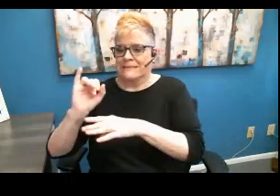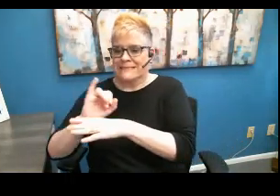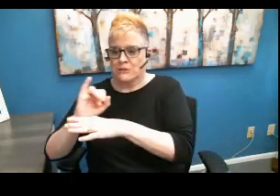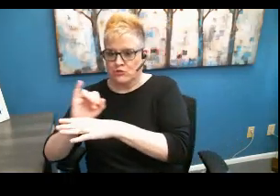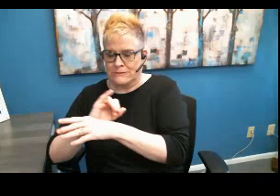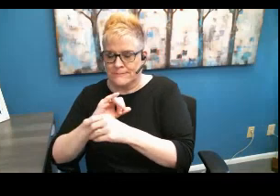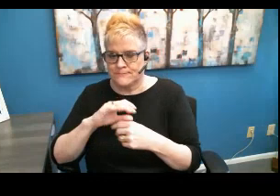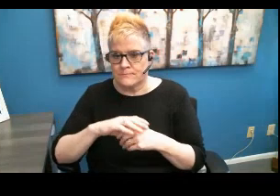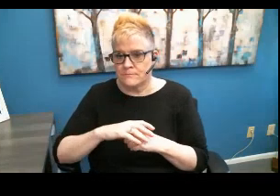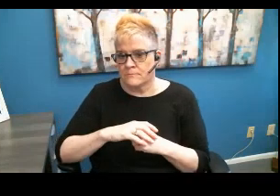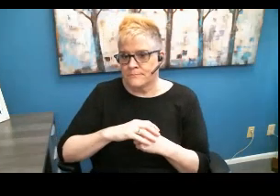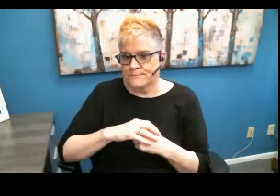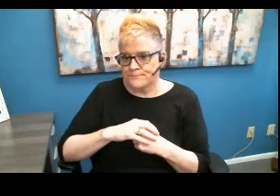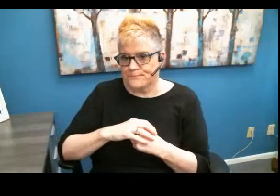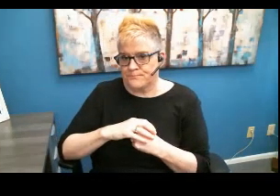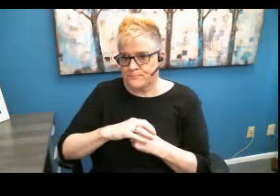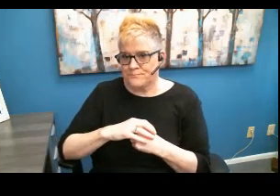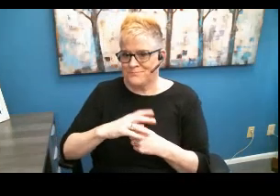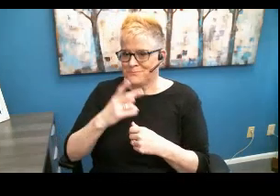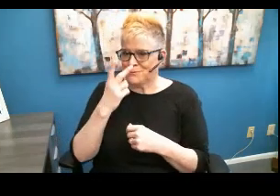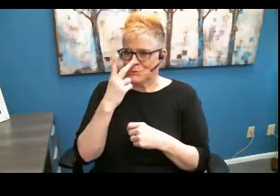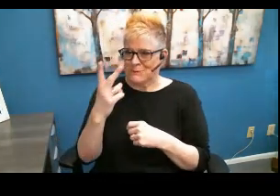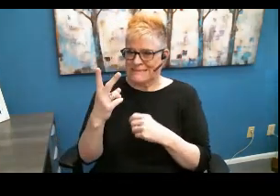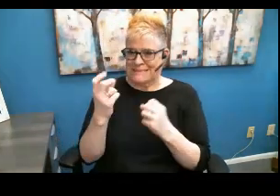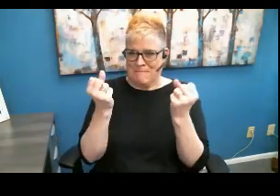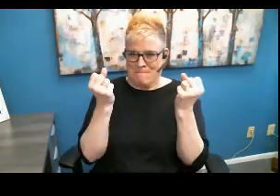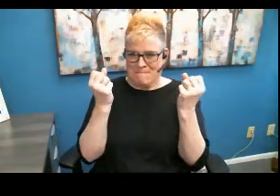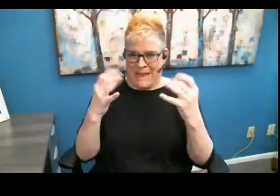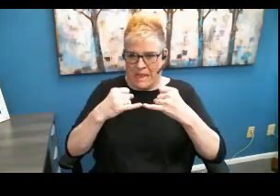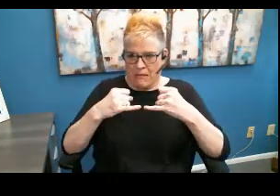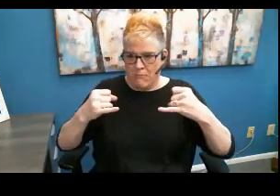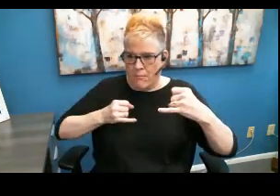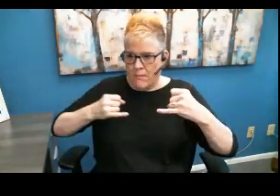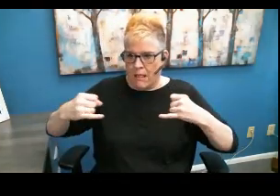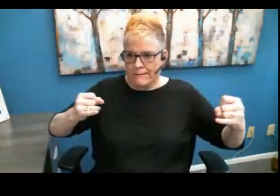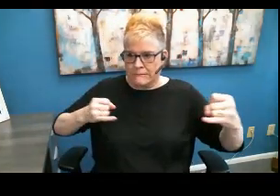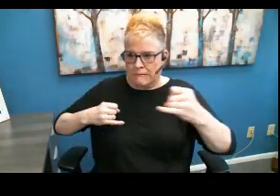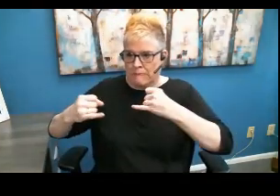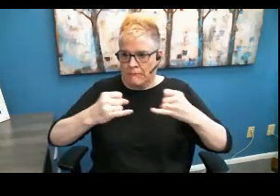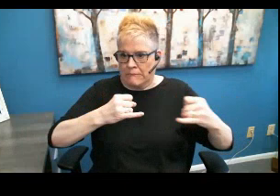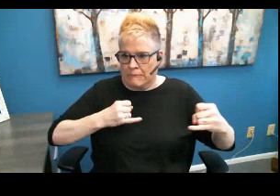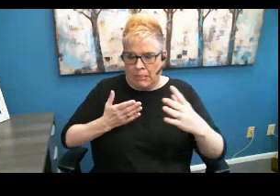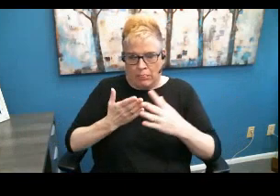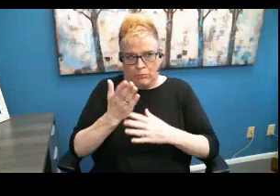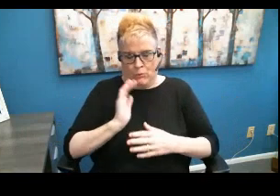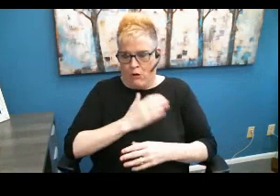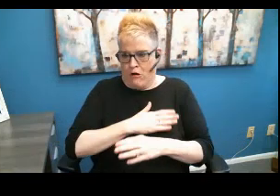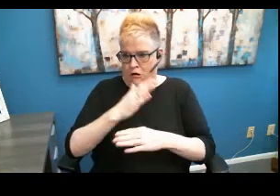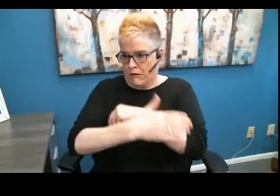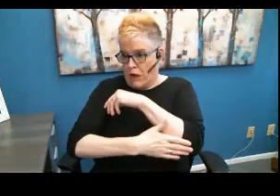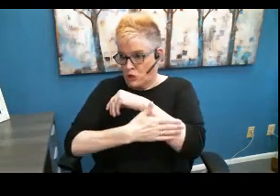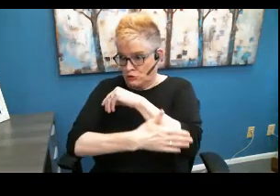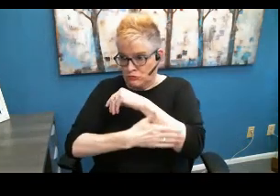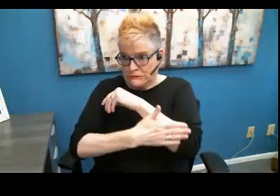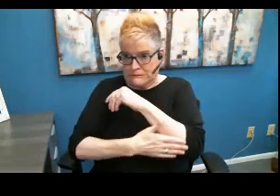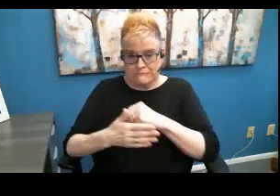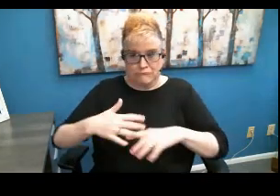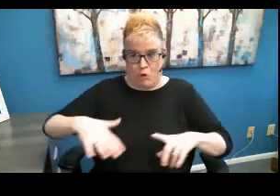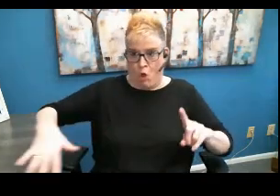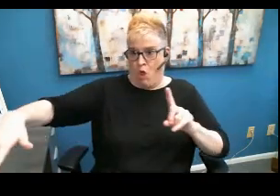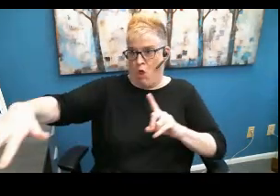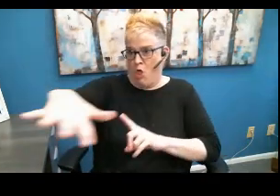appreciate that there's a spider web of pipelines throughout the country and throughout our service territory